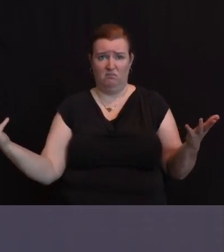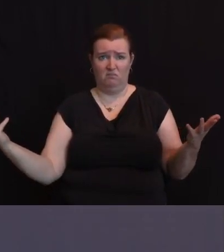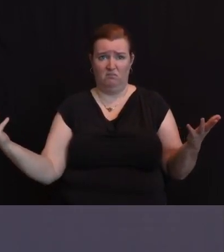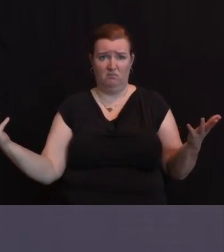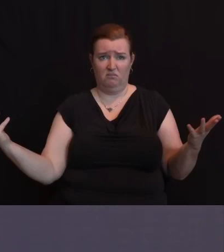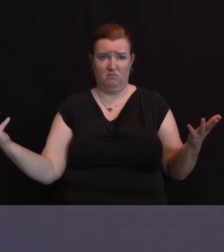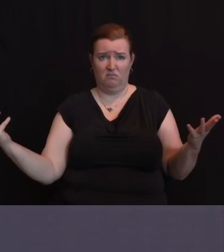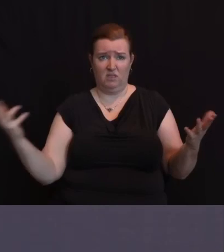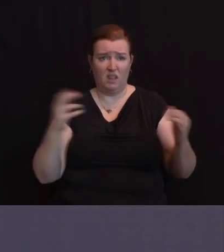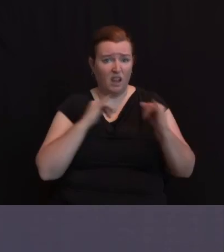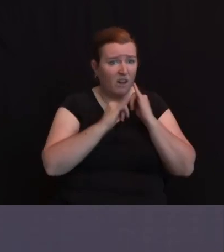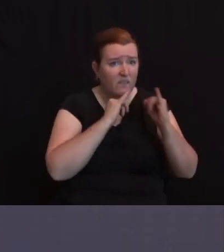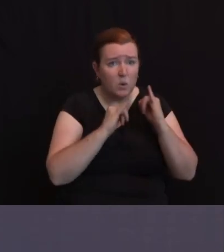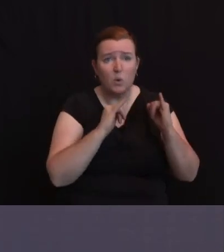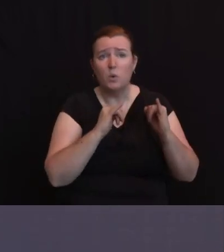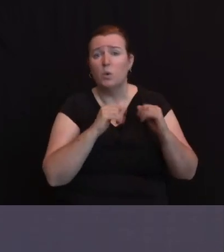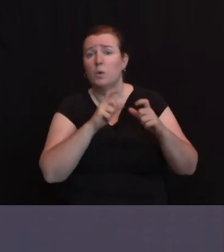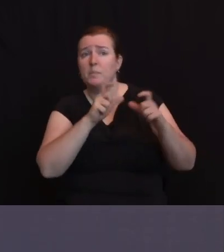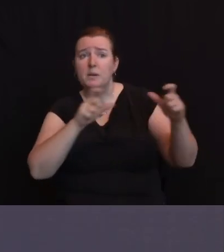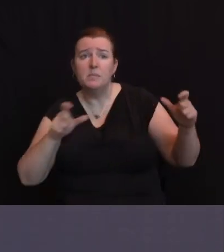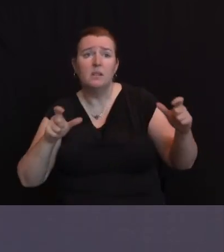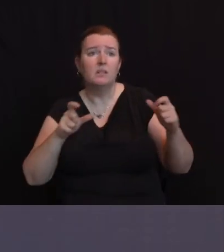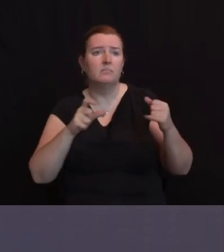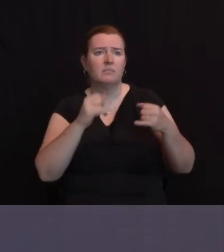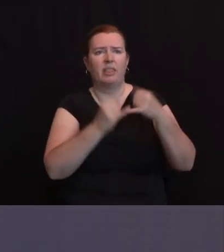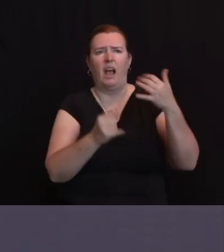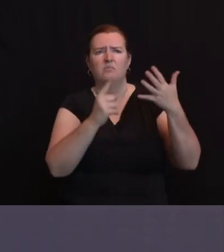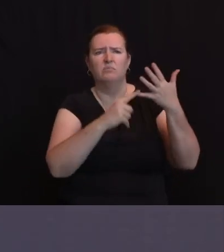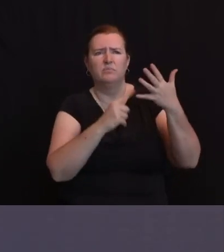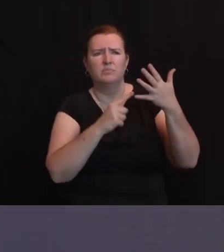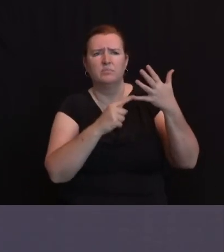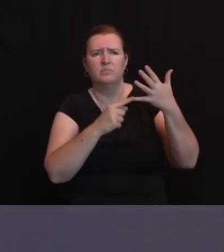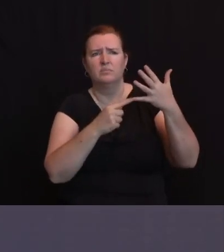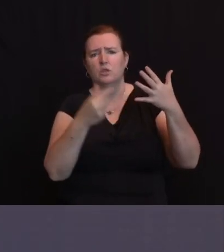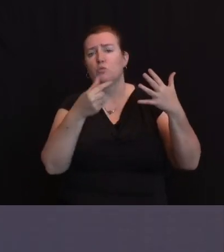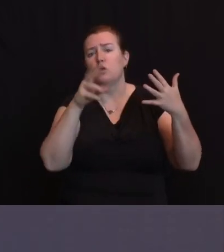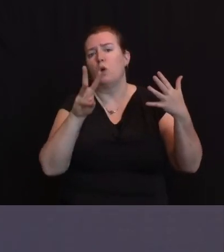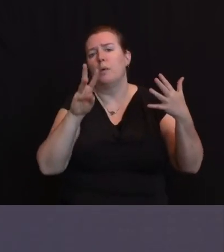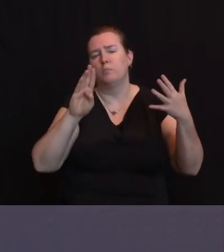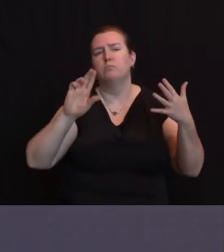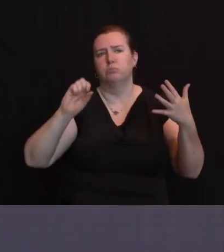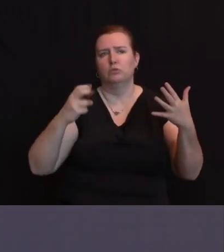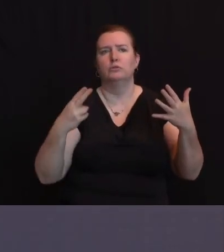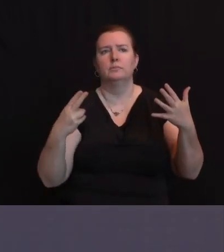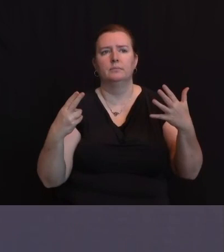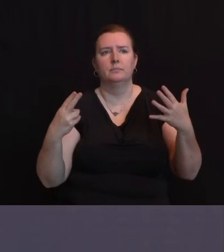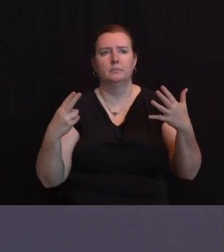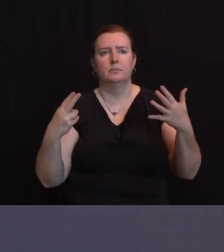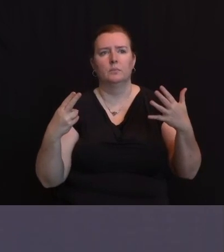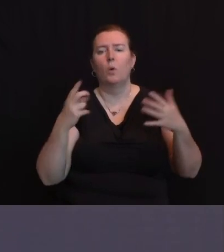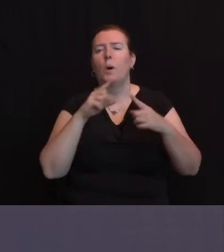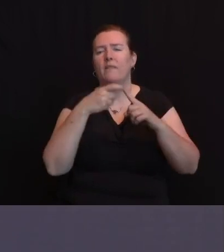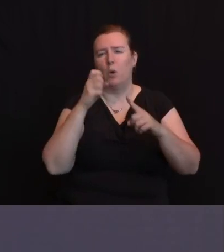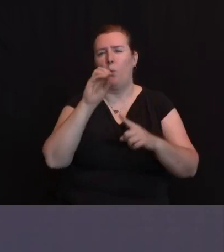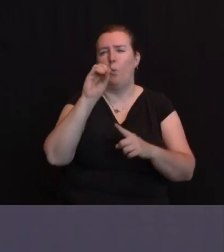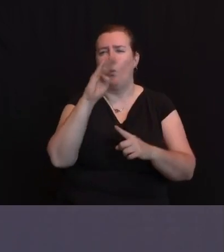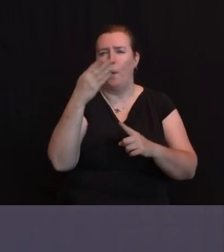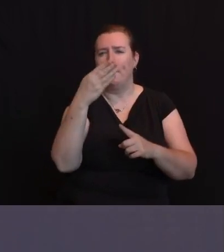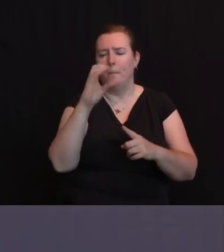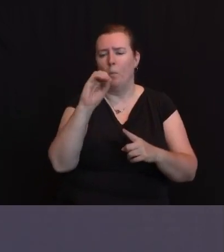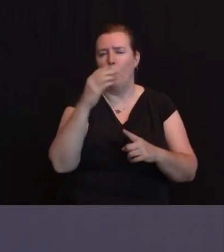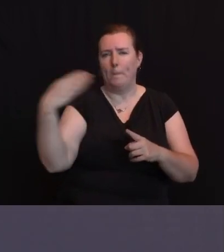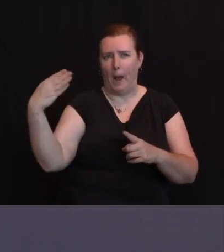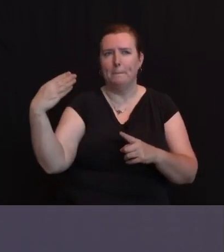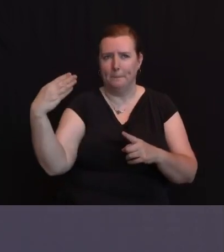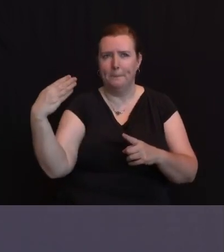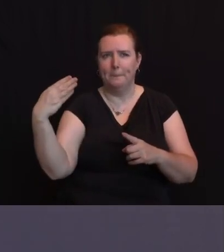folks at the end of the George W. Bush administration and the early moments of the Obama administration, and you ask them what